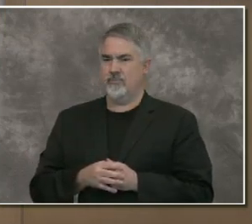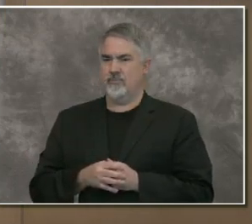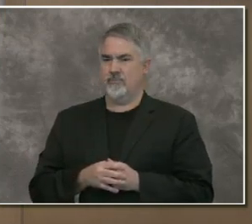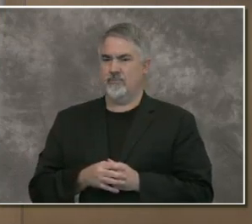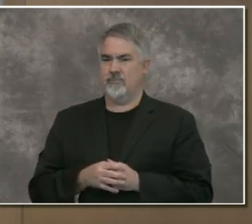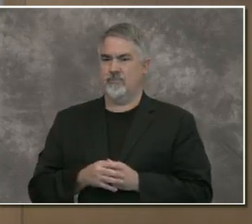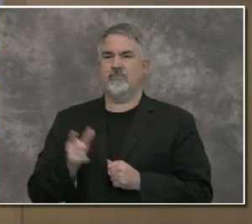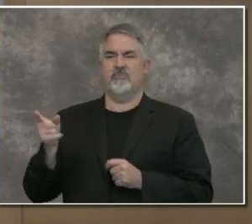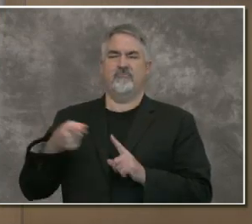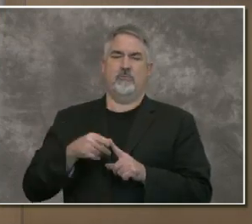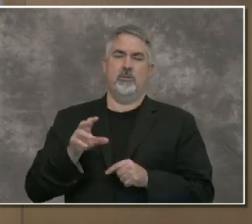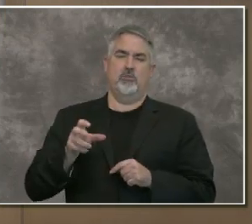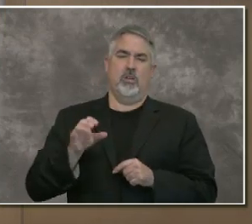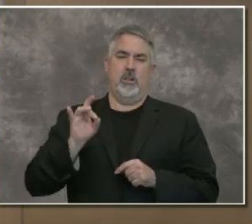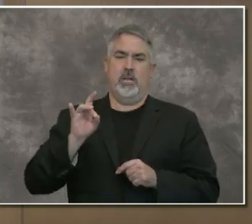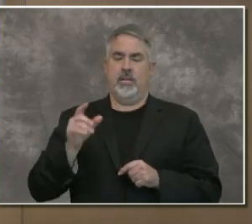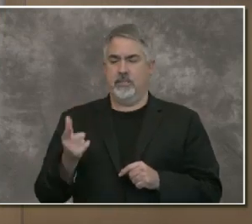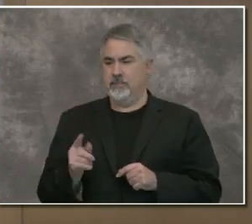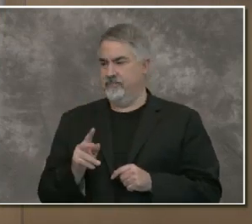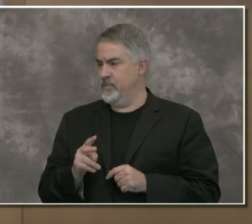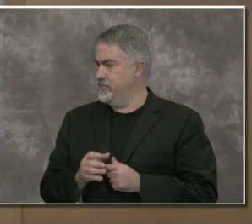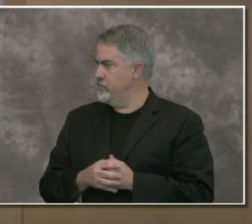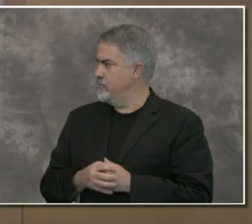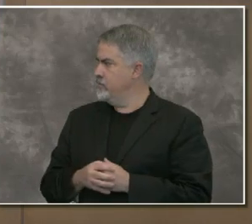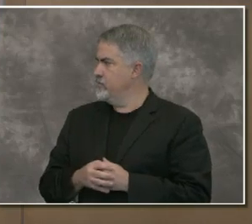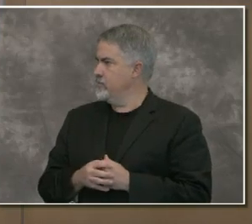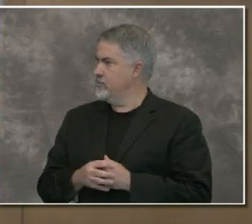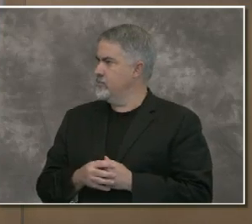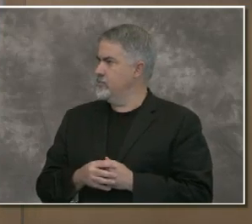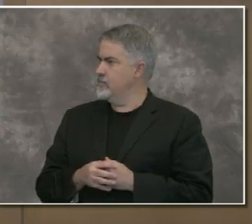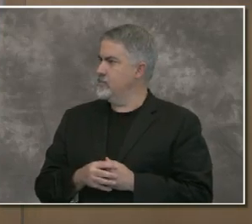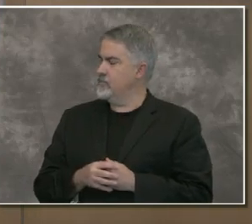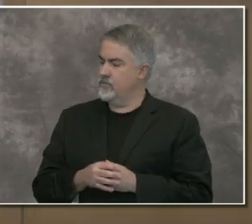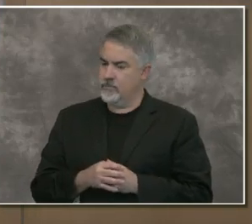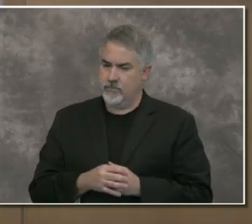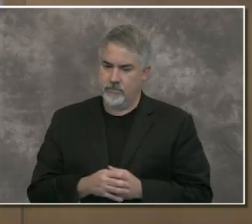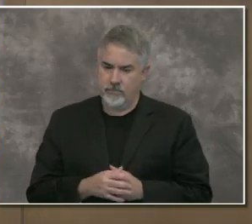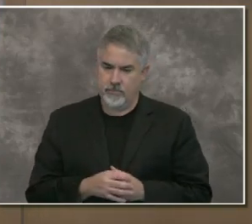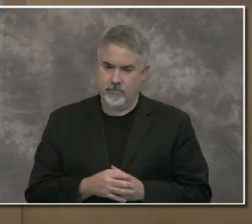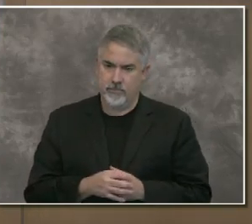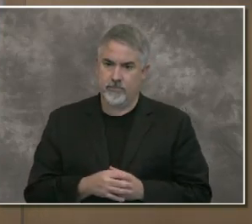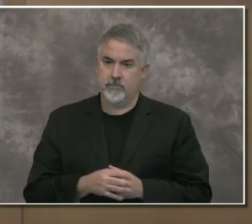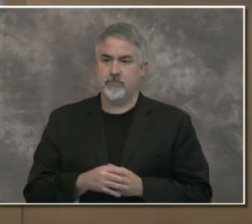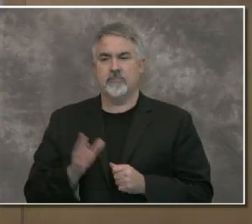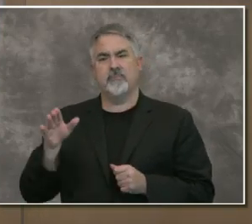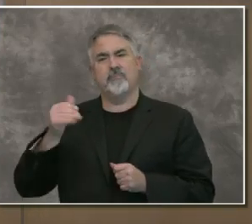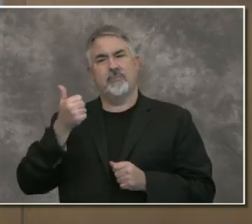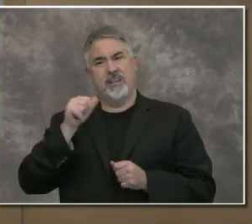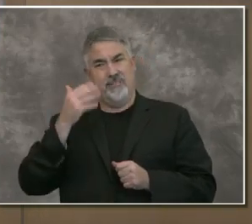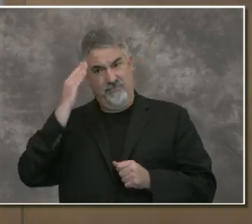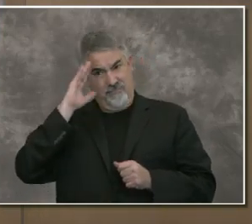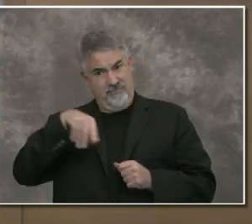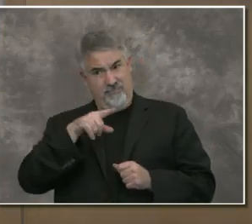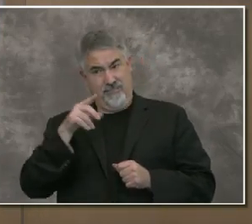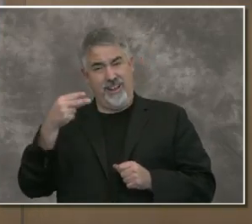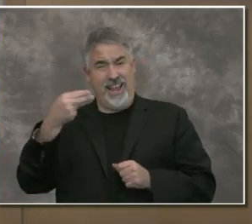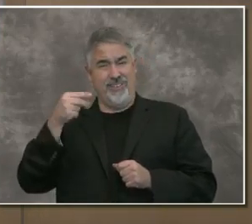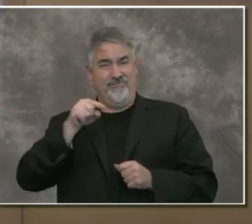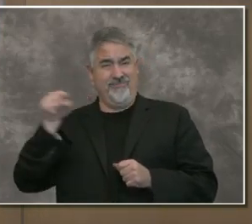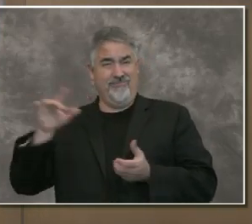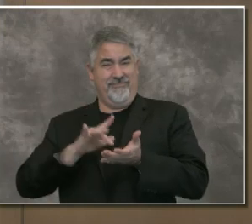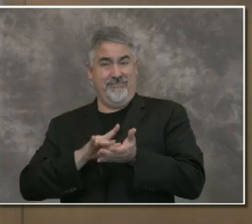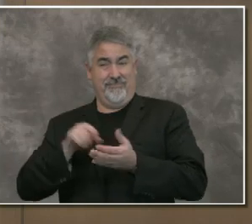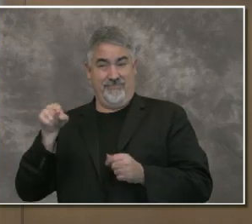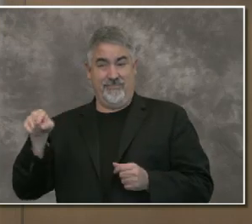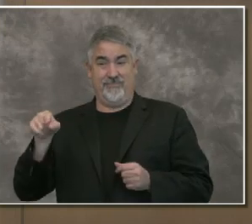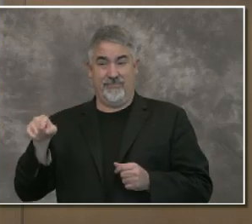8, was do they have any knowledge of anyone using hydroxychloroquine, not if it's